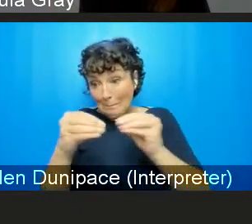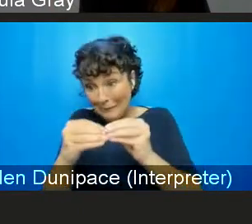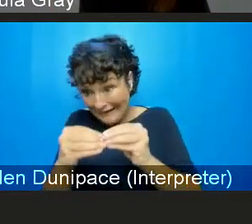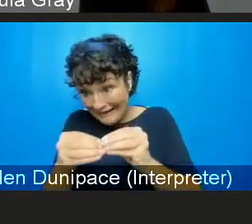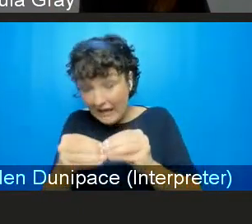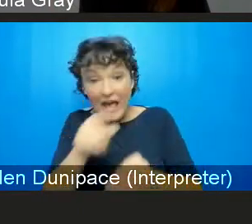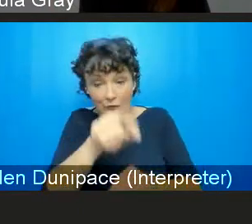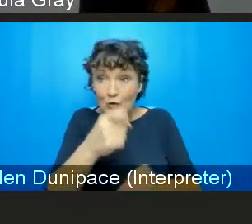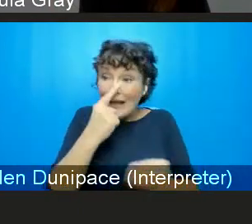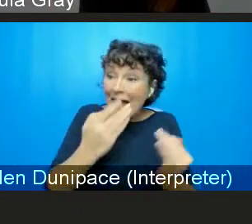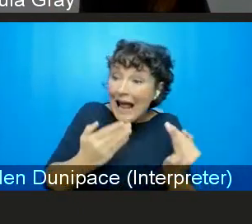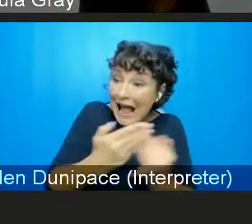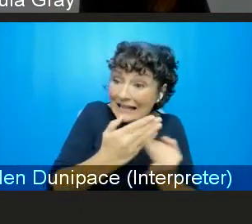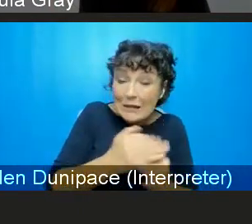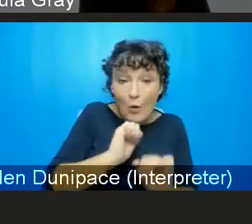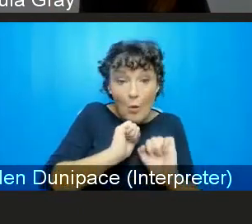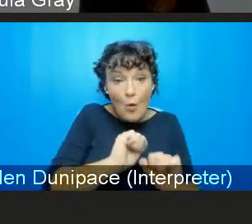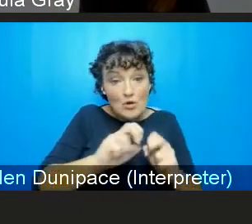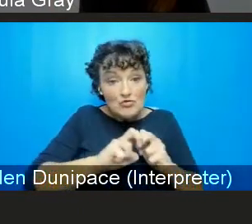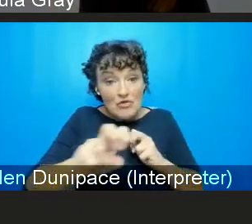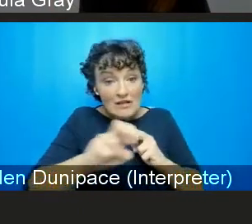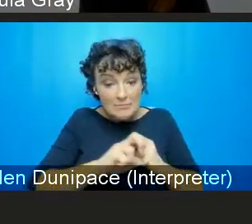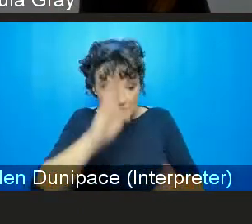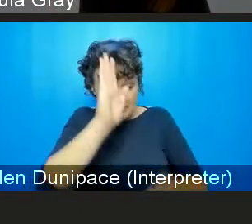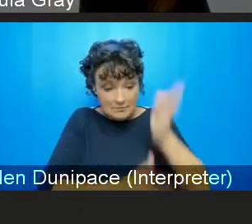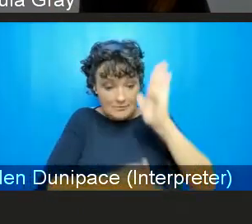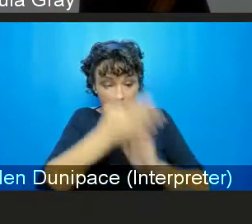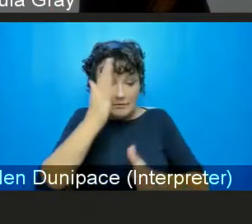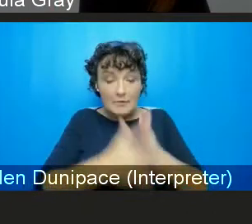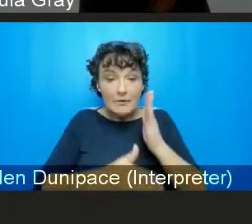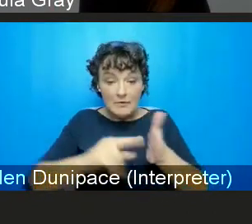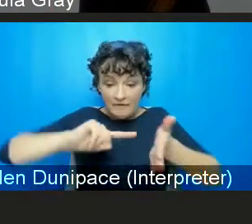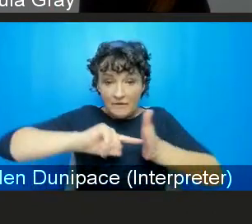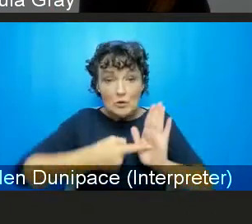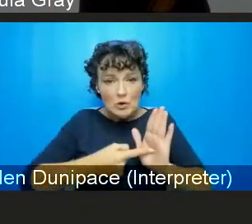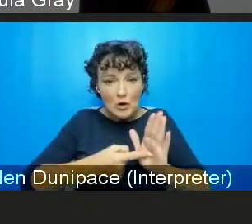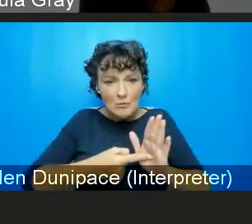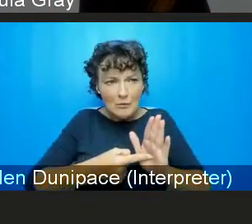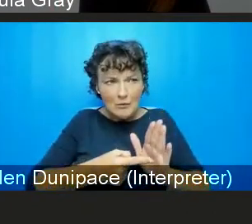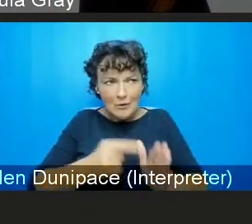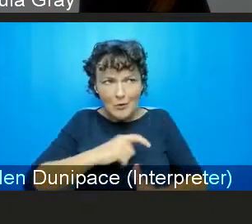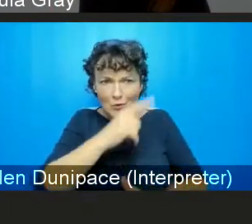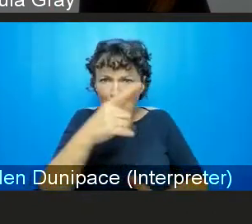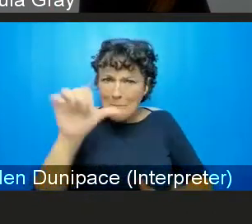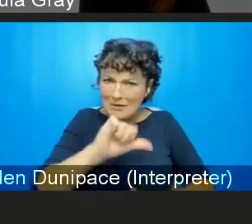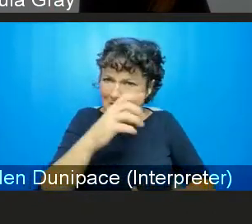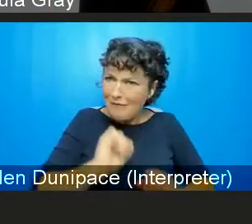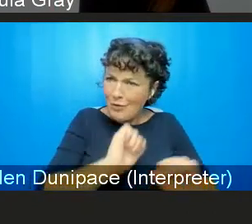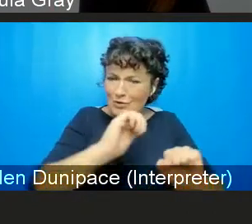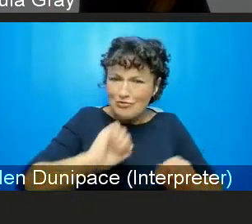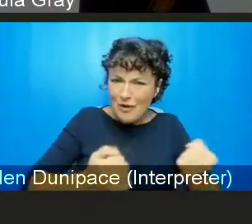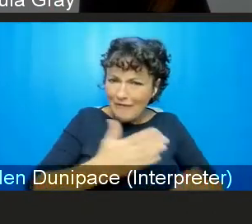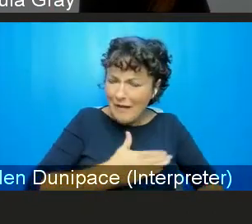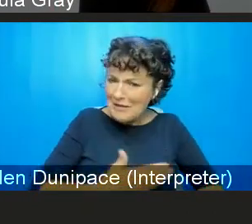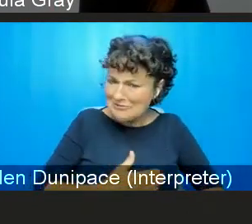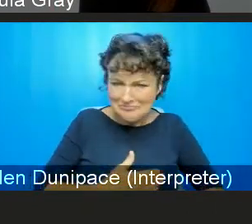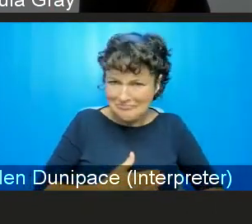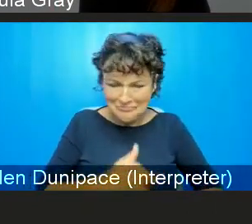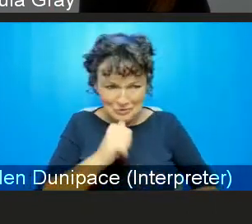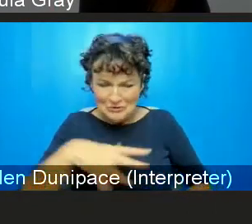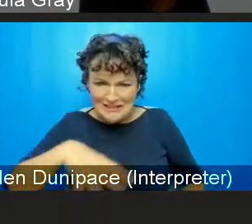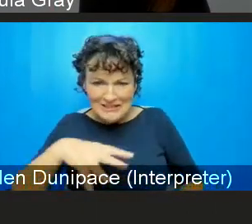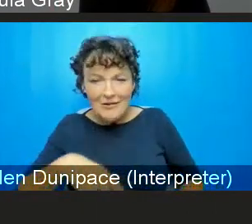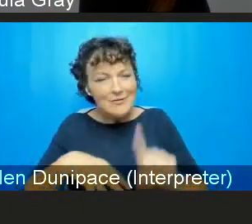transport, that's the end of the conversation, really. So it's perhaps, as a society, again, we put our